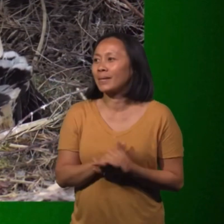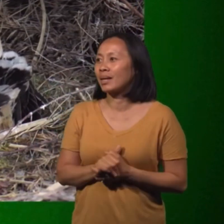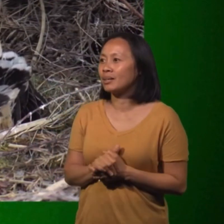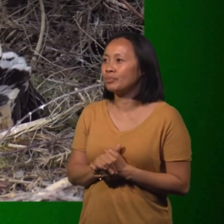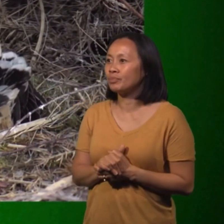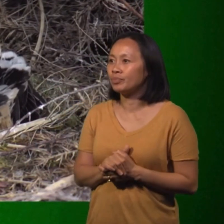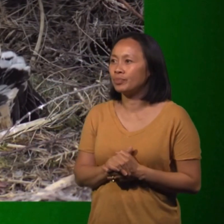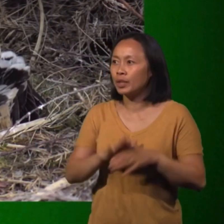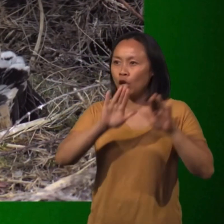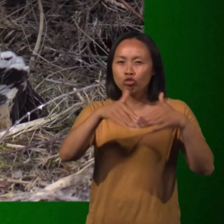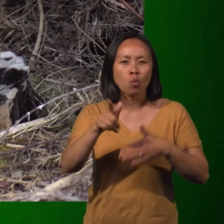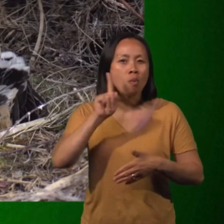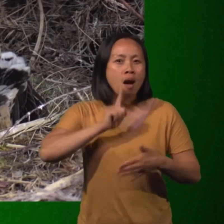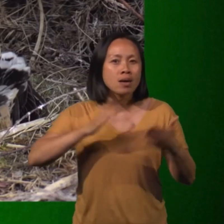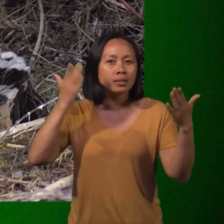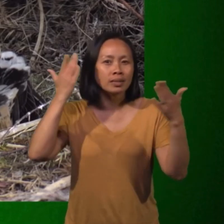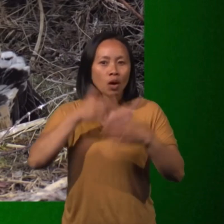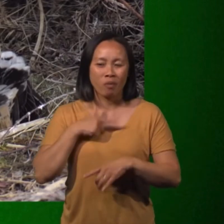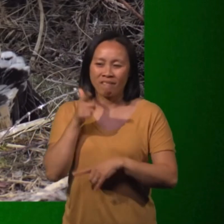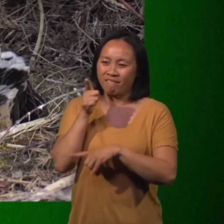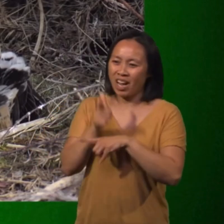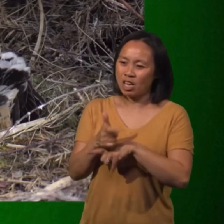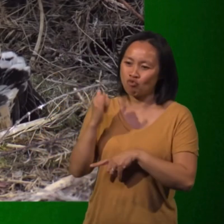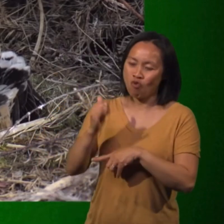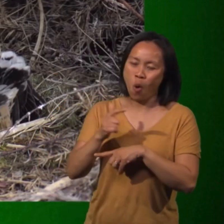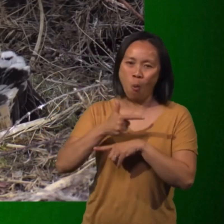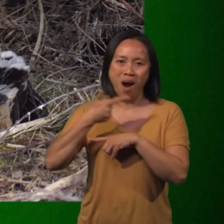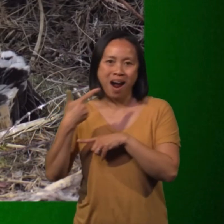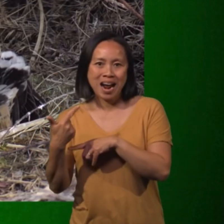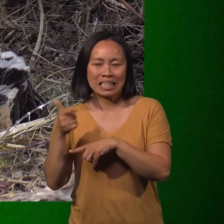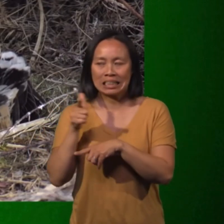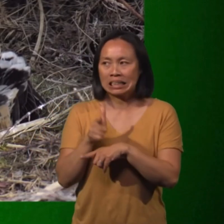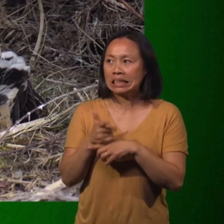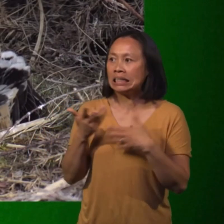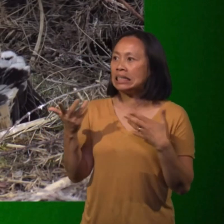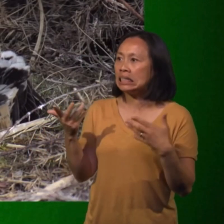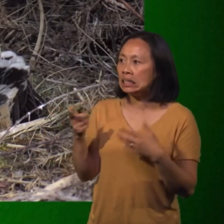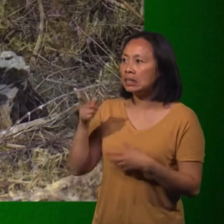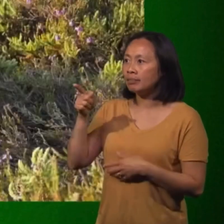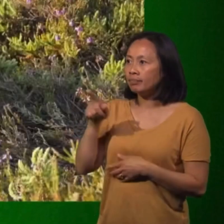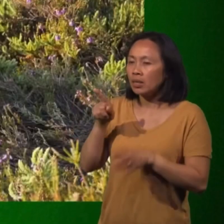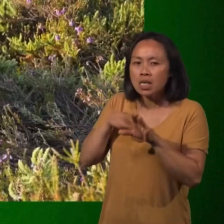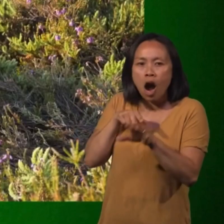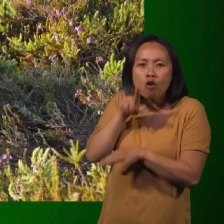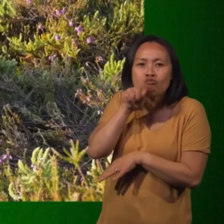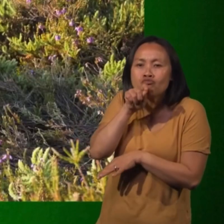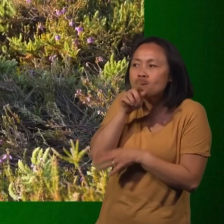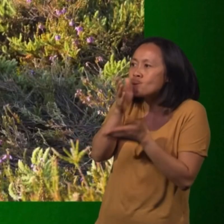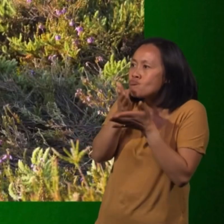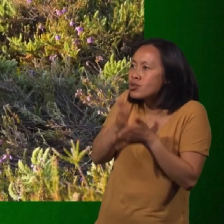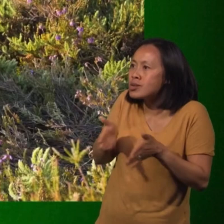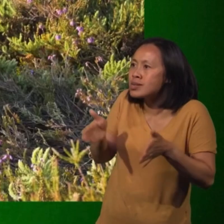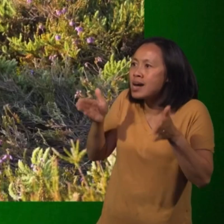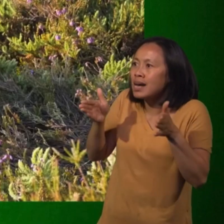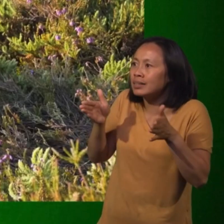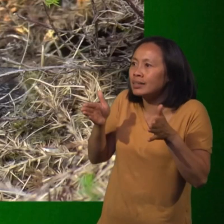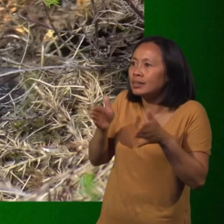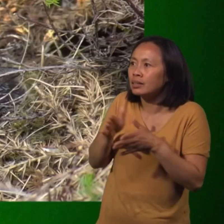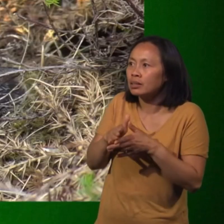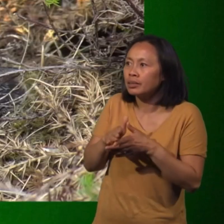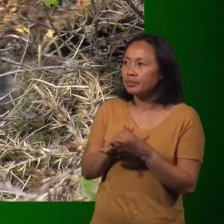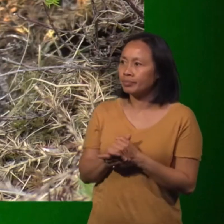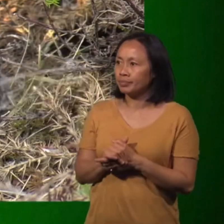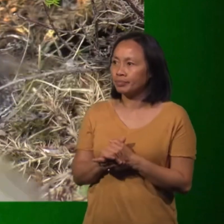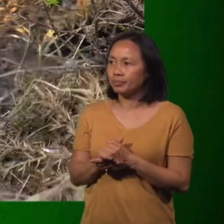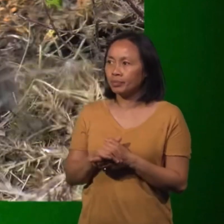way there. You've got a tail view of the young cuckoo in the nest, but there's been plenty of activity throughout the course of the day. The 2 meadow pipit adults have